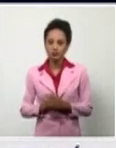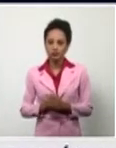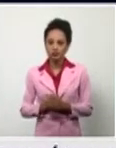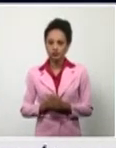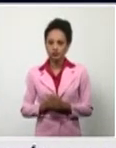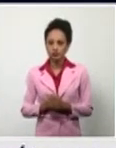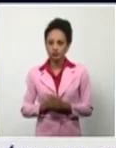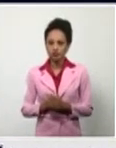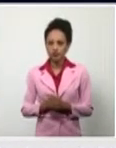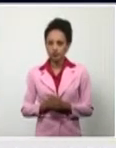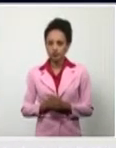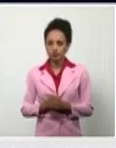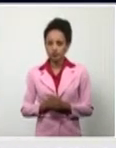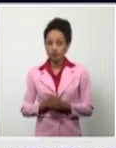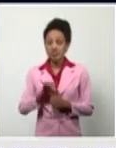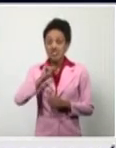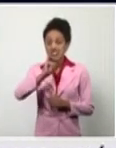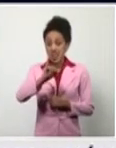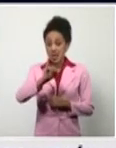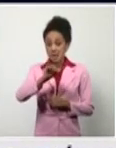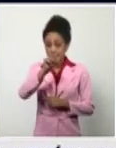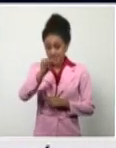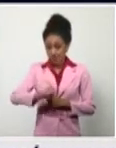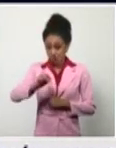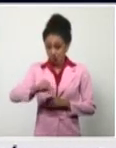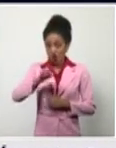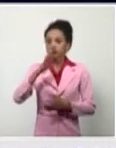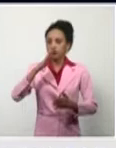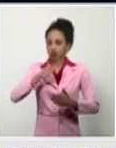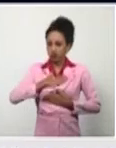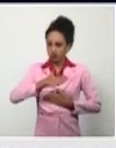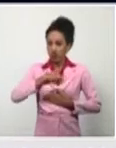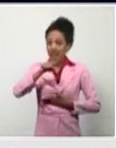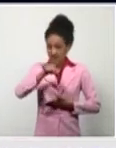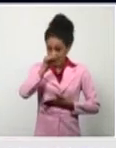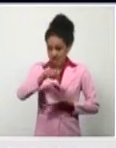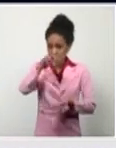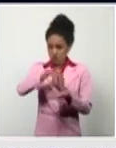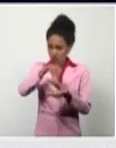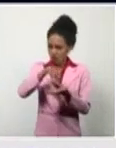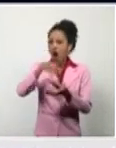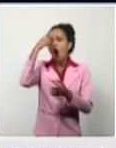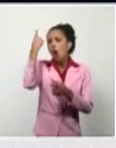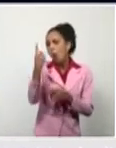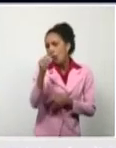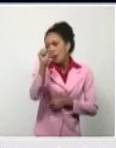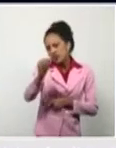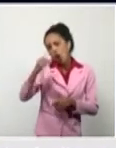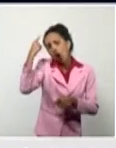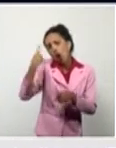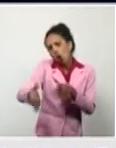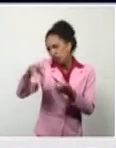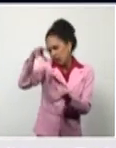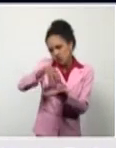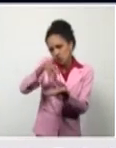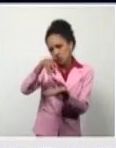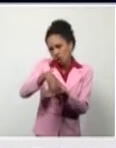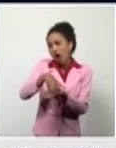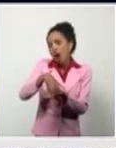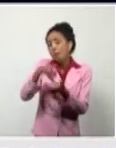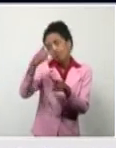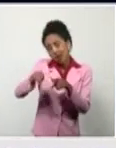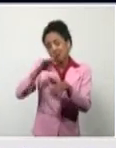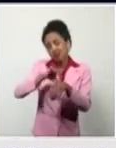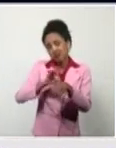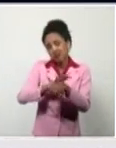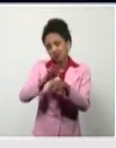6 hailed from that city. One of the instructor was from another city that was reporting most